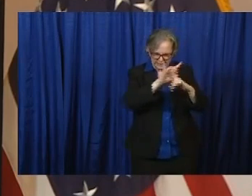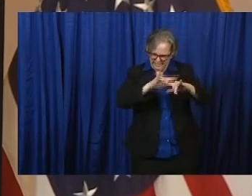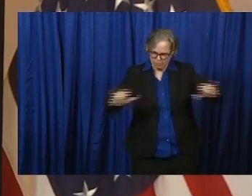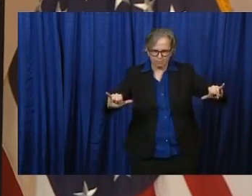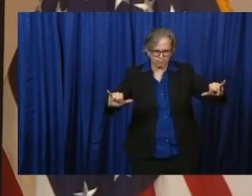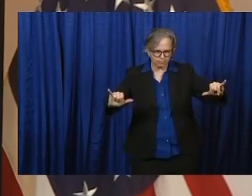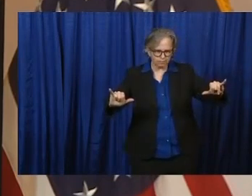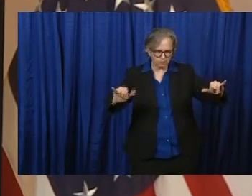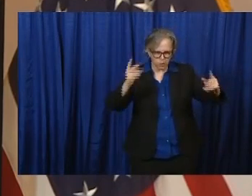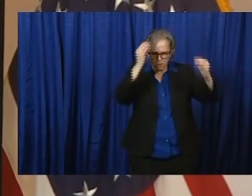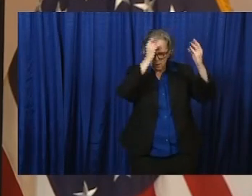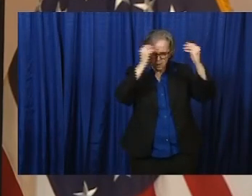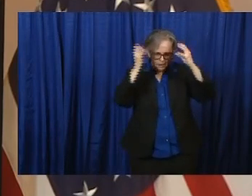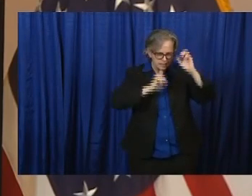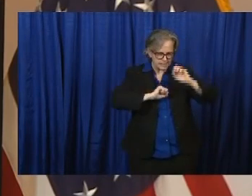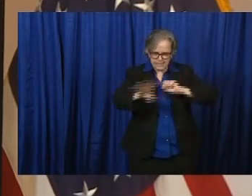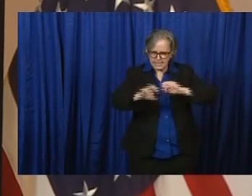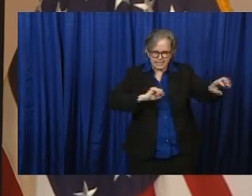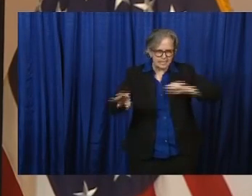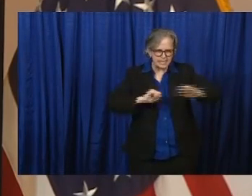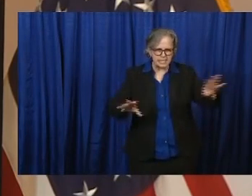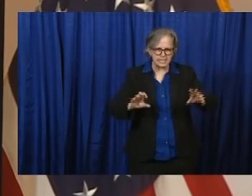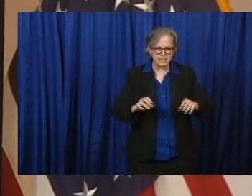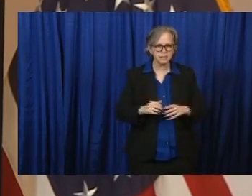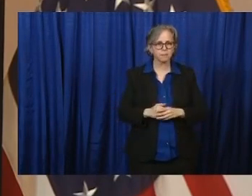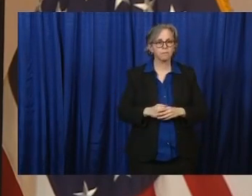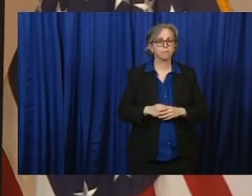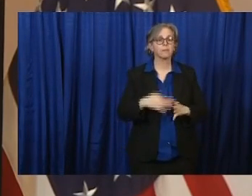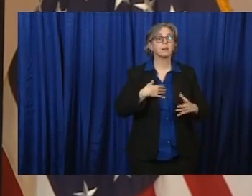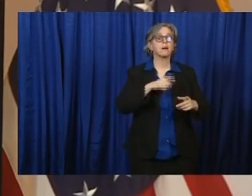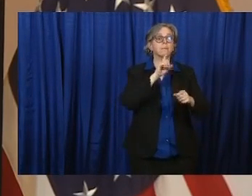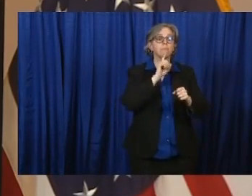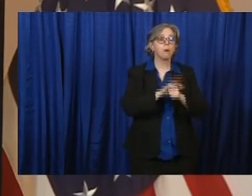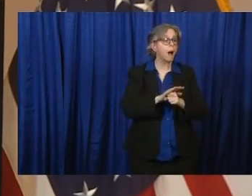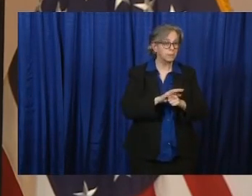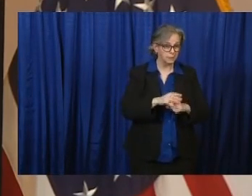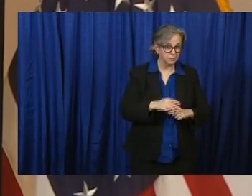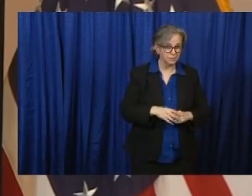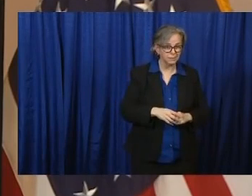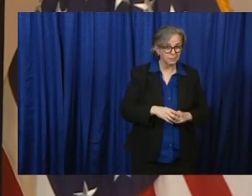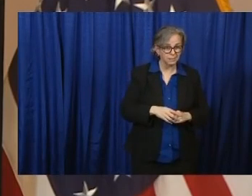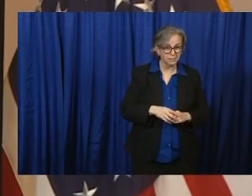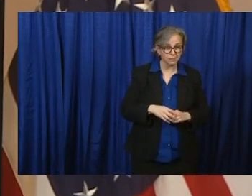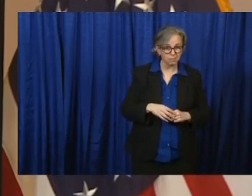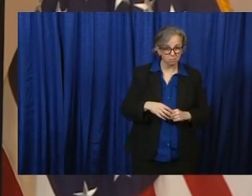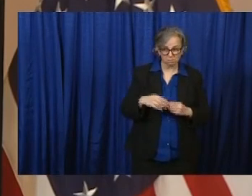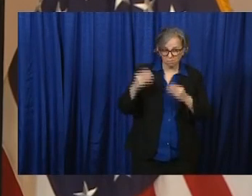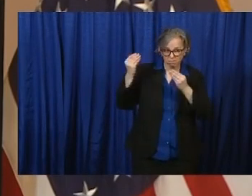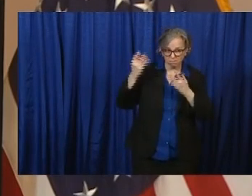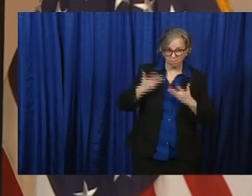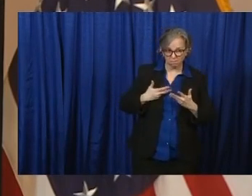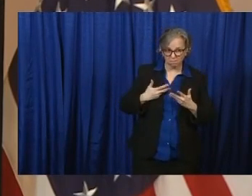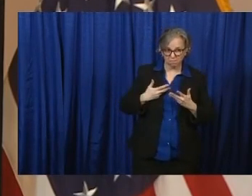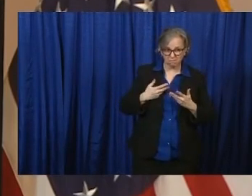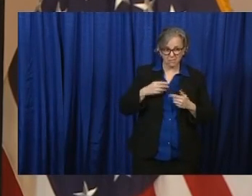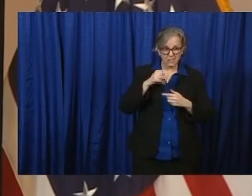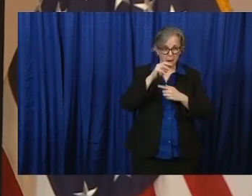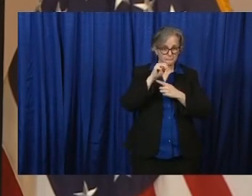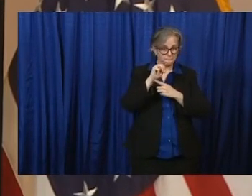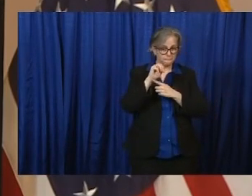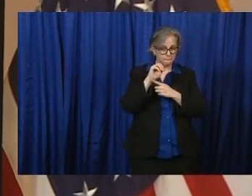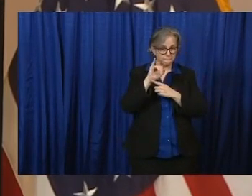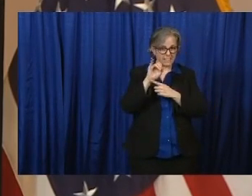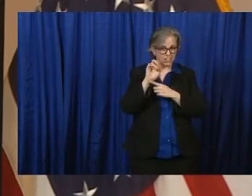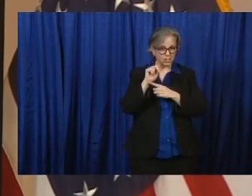Now, I promised that when the National Guard had a new mission or we were going to be in your communities, that I would tell you. So I'm telling